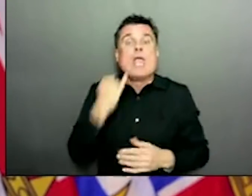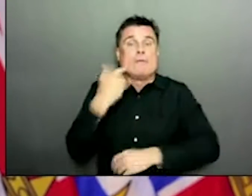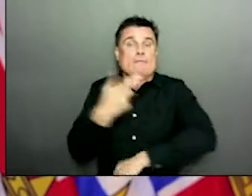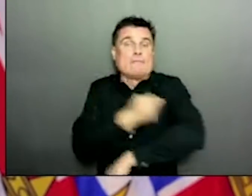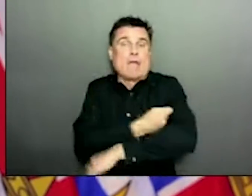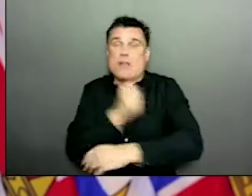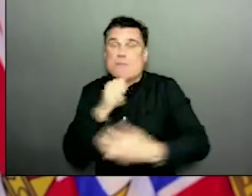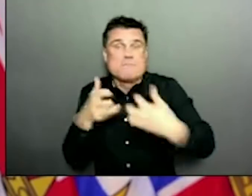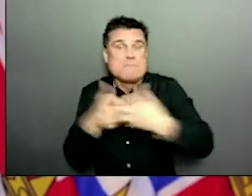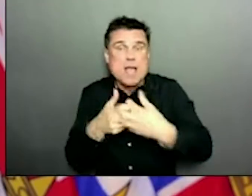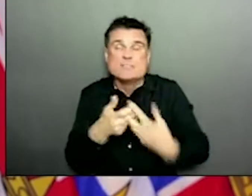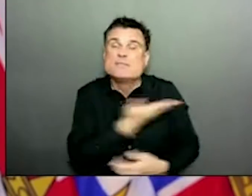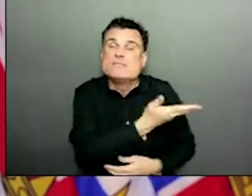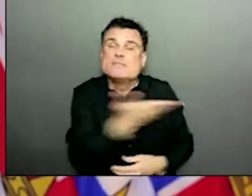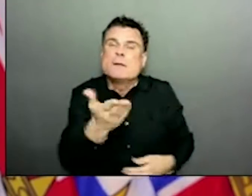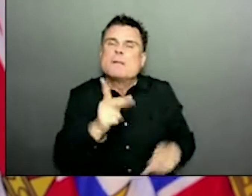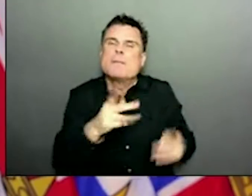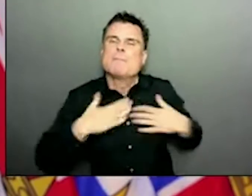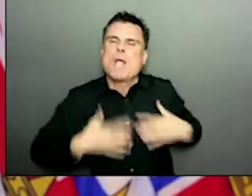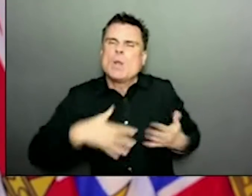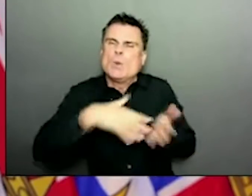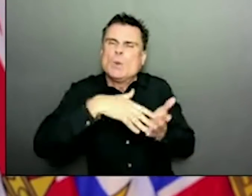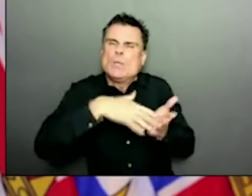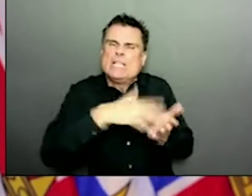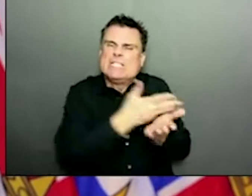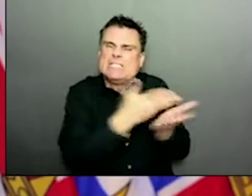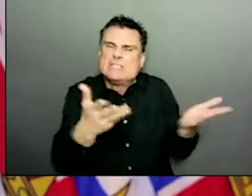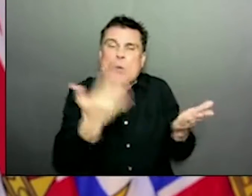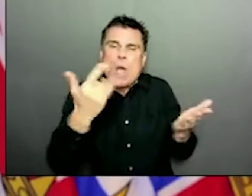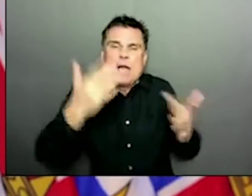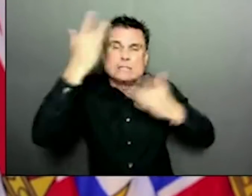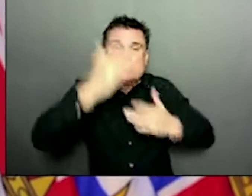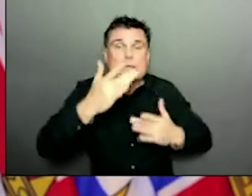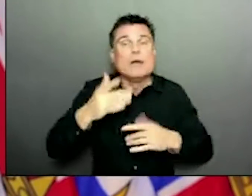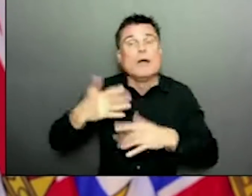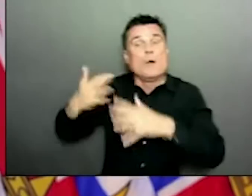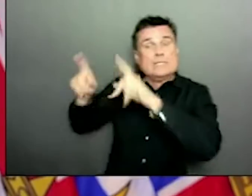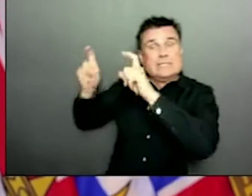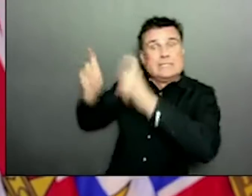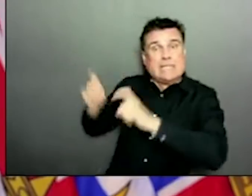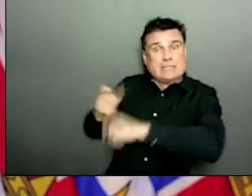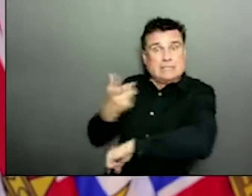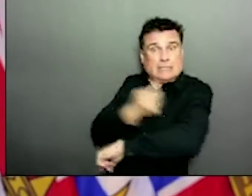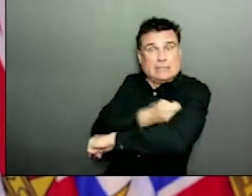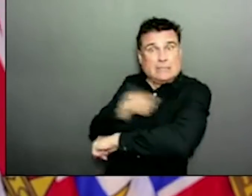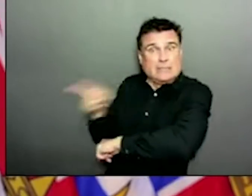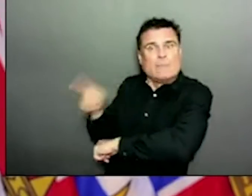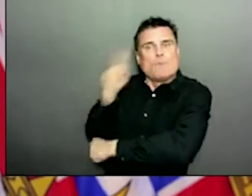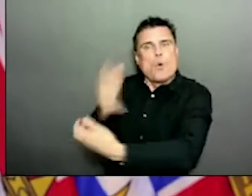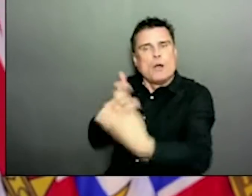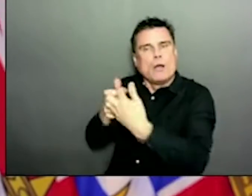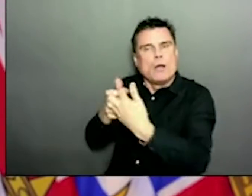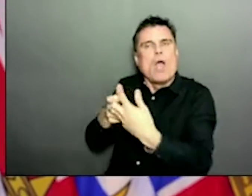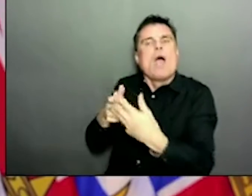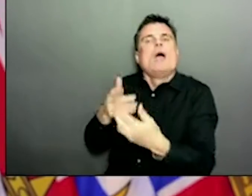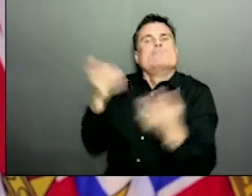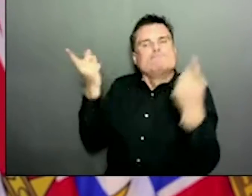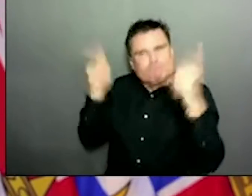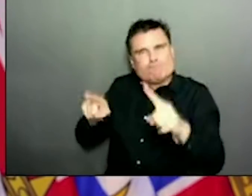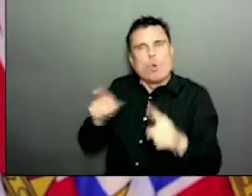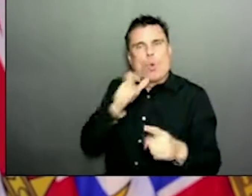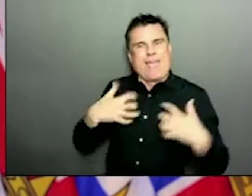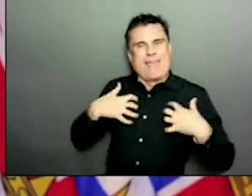expressly excluded people with those conditions and focused on primarily healthy populations of people of different